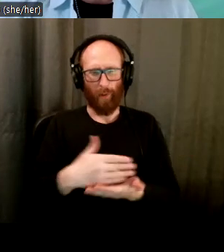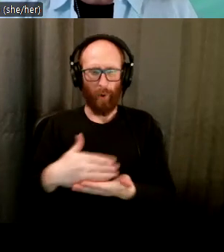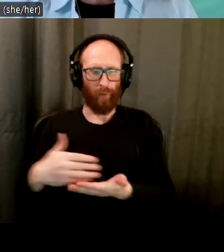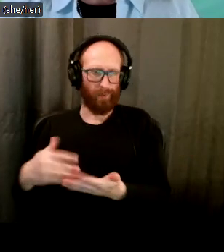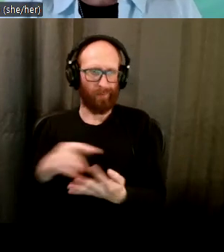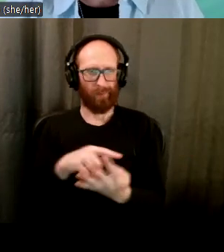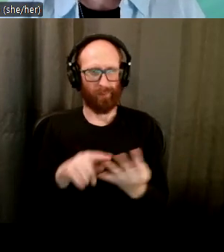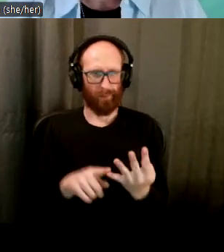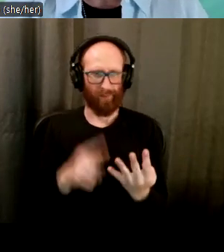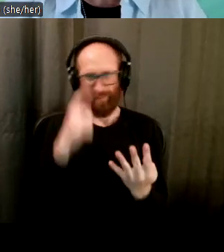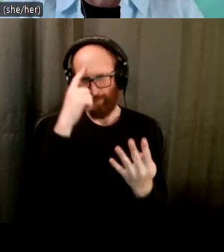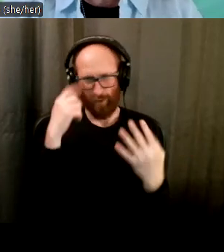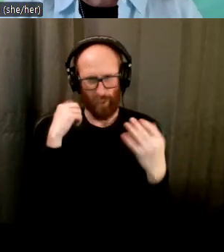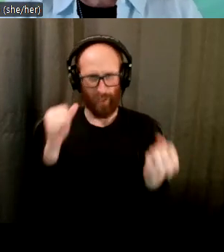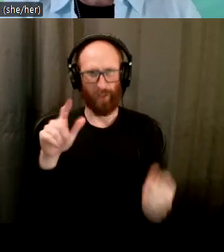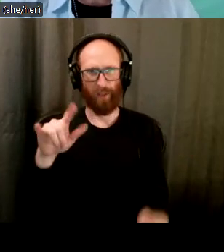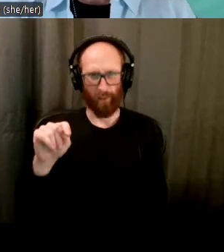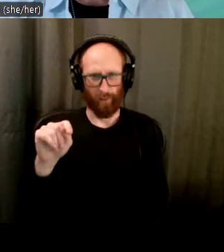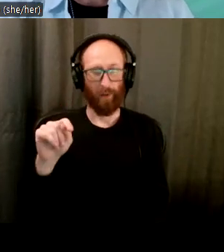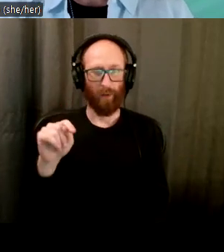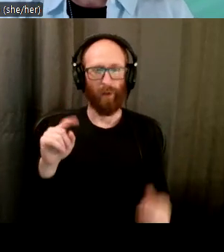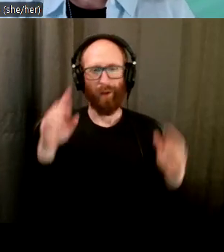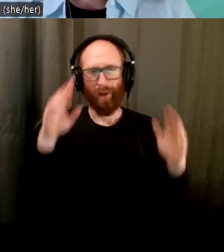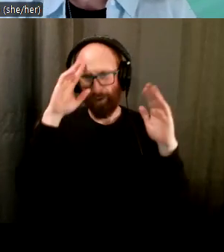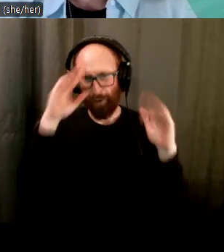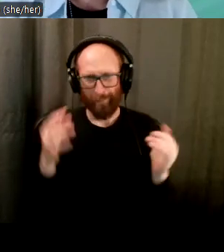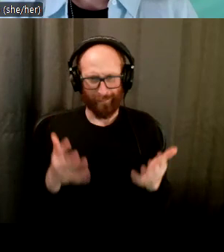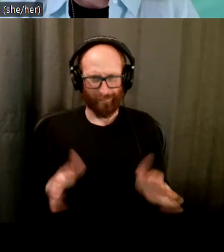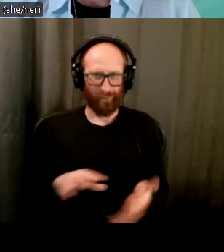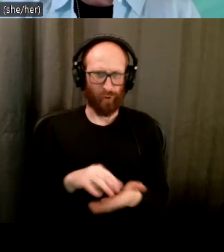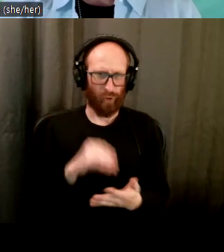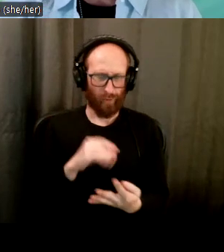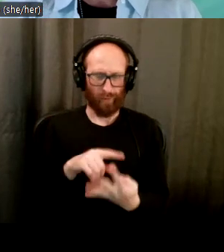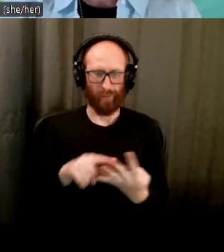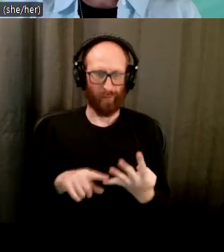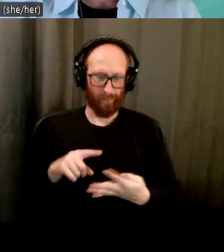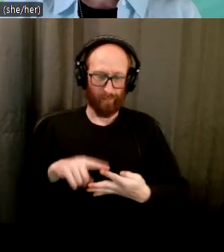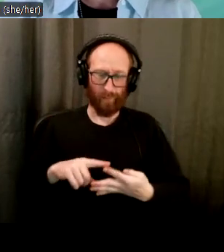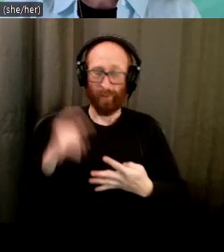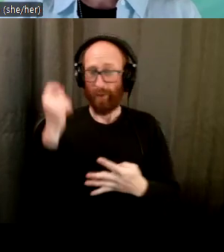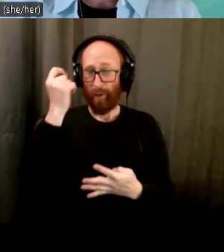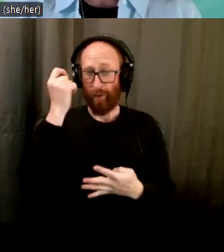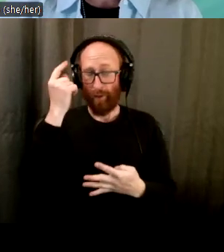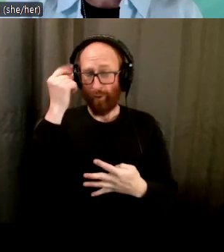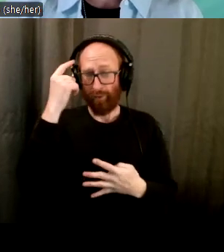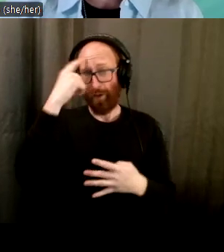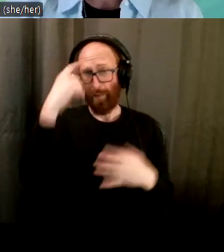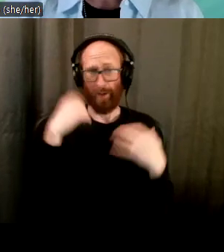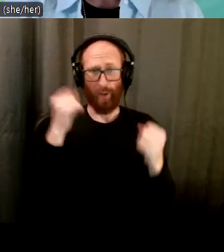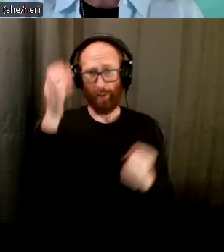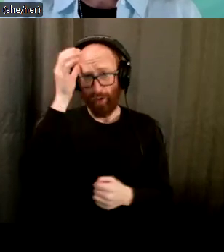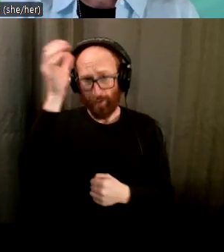health literacy, which hopefully you've learned, which are the understanding mental health